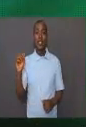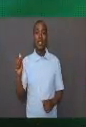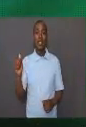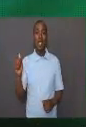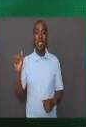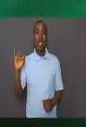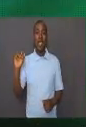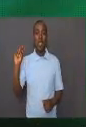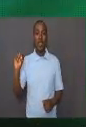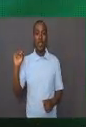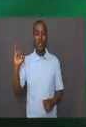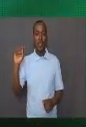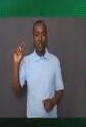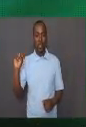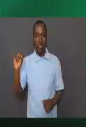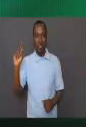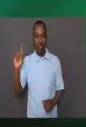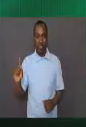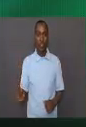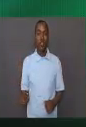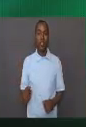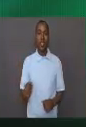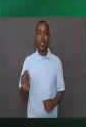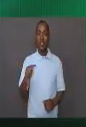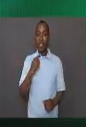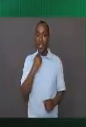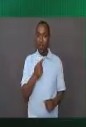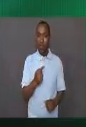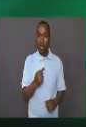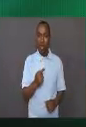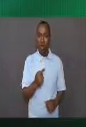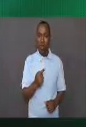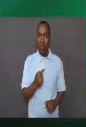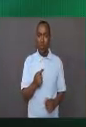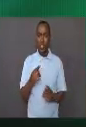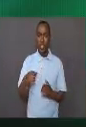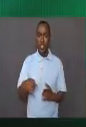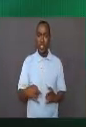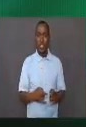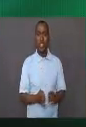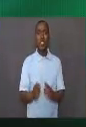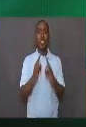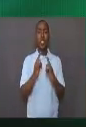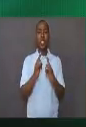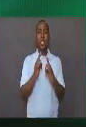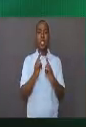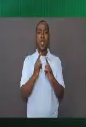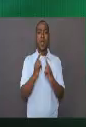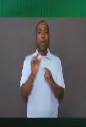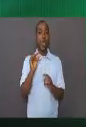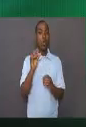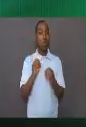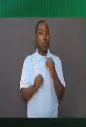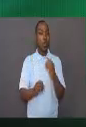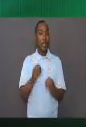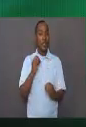Scientists use a technique called staining that colors the microorganisms so they